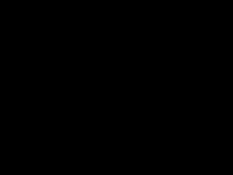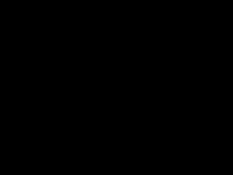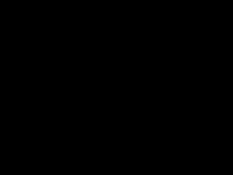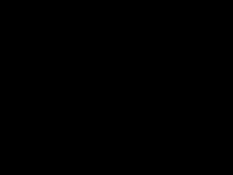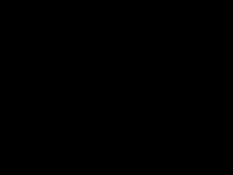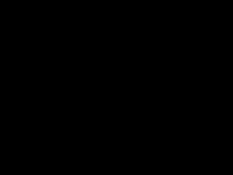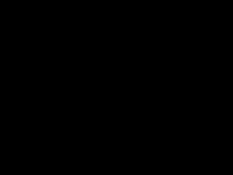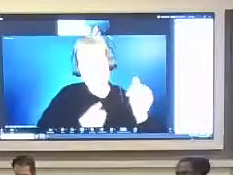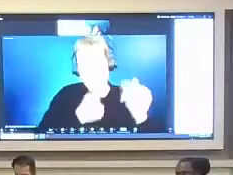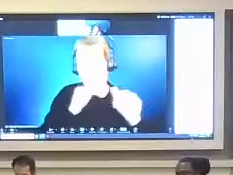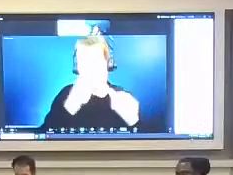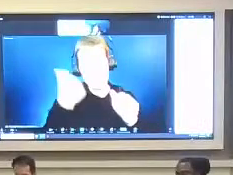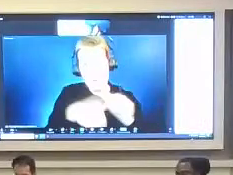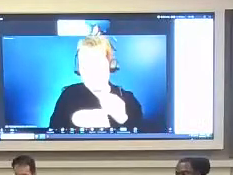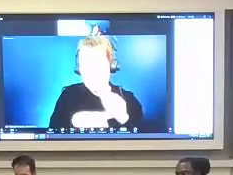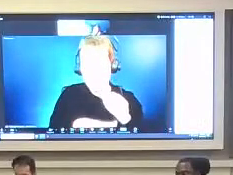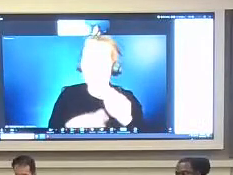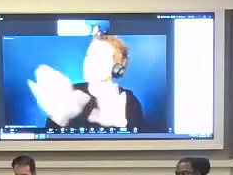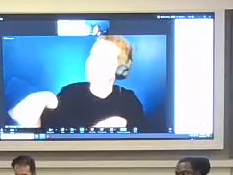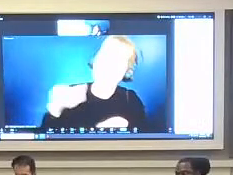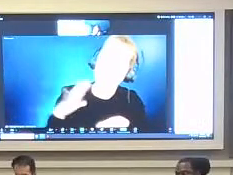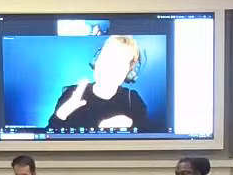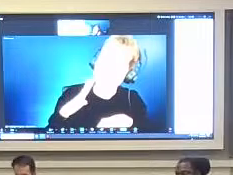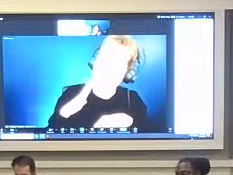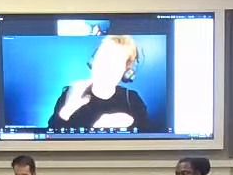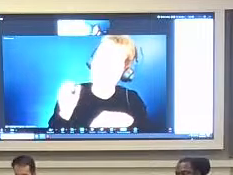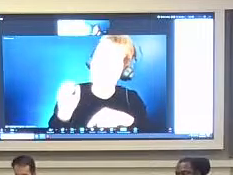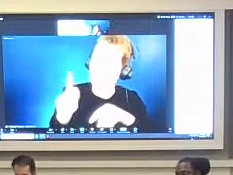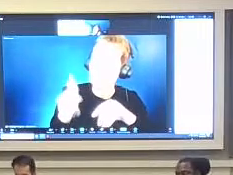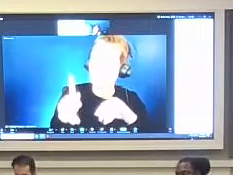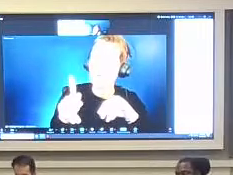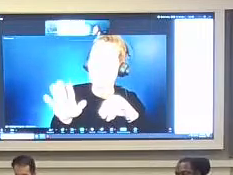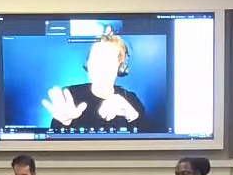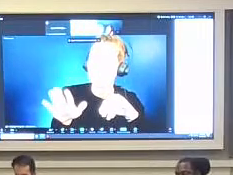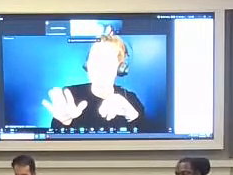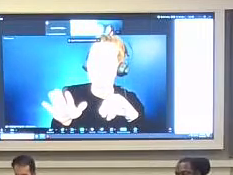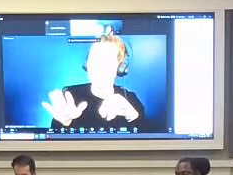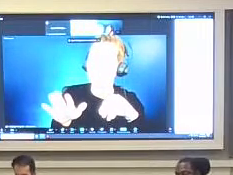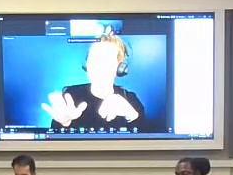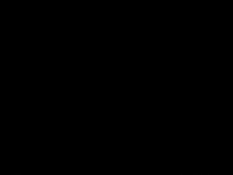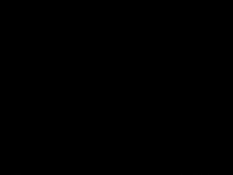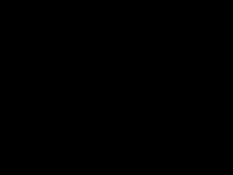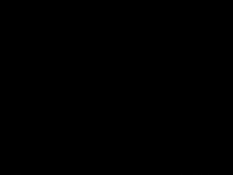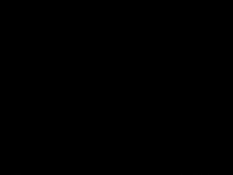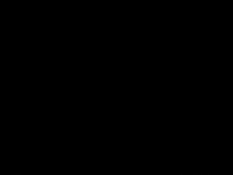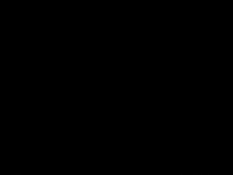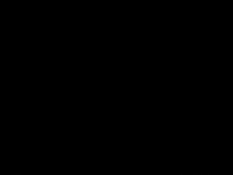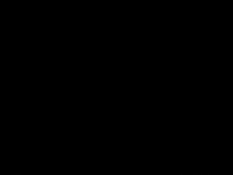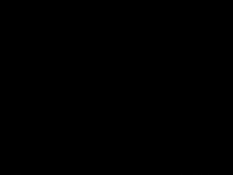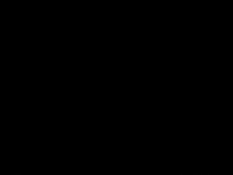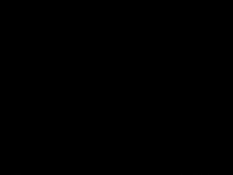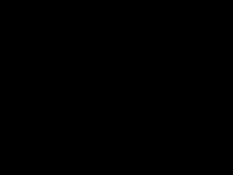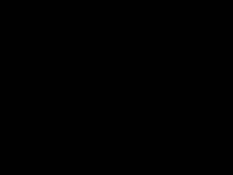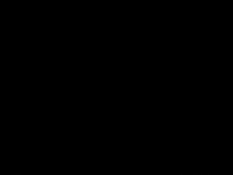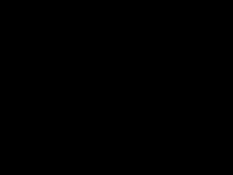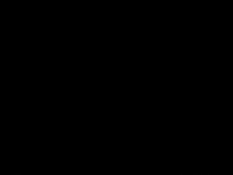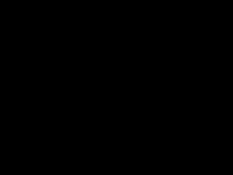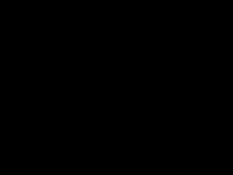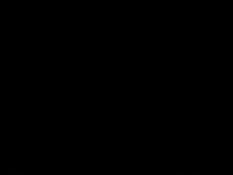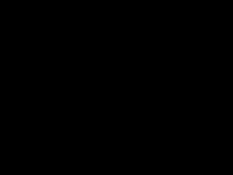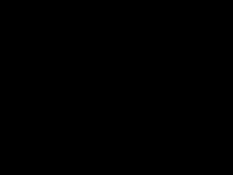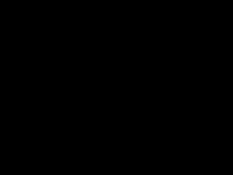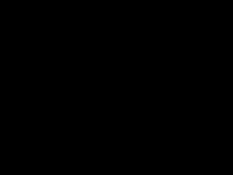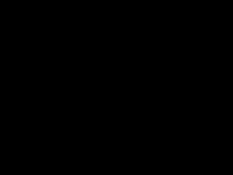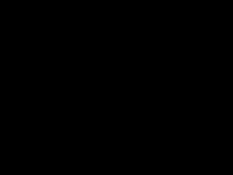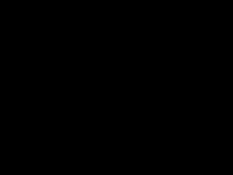don't remember. No, that's okay. I was just trying to understand what you experienced. Yeah, it was definitely